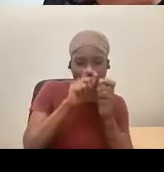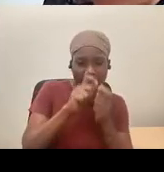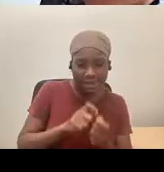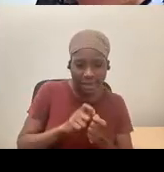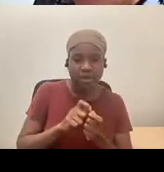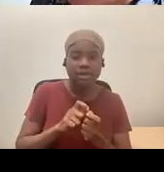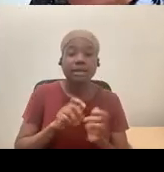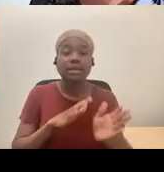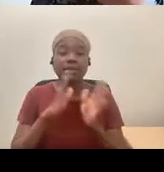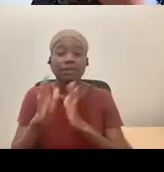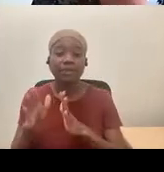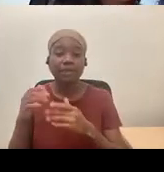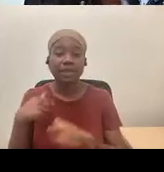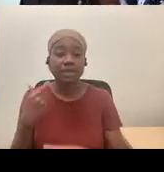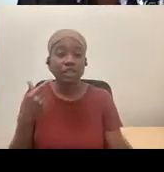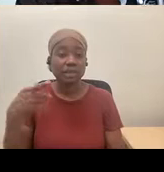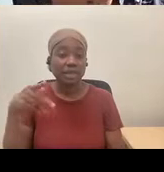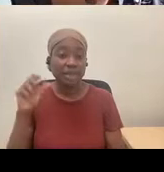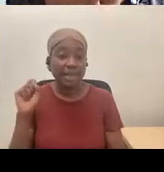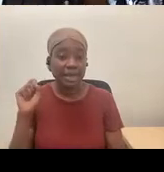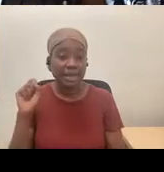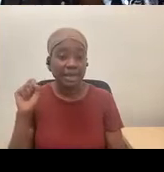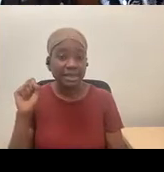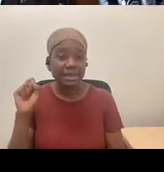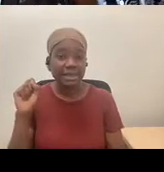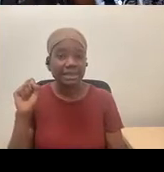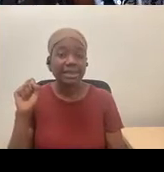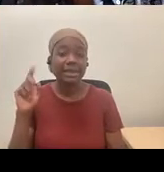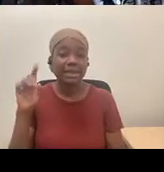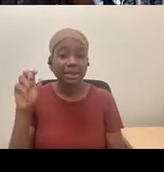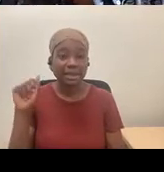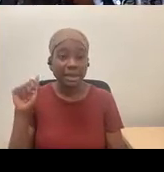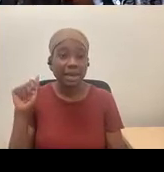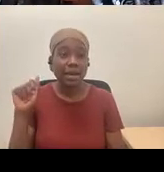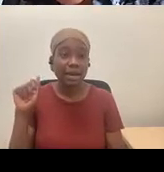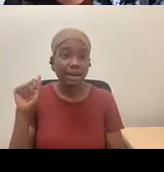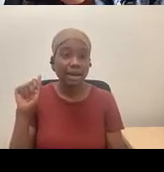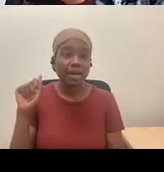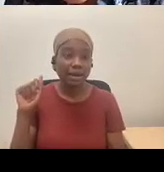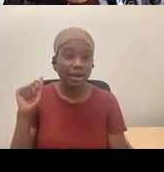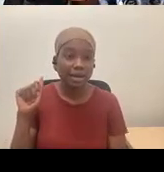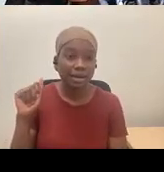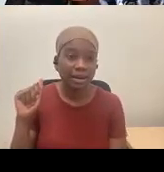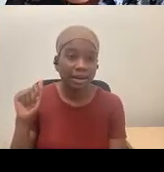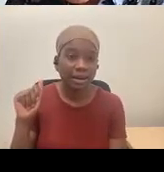There's some GPS data there, the kind of GPS tagging that it was using.